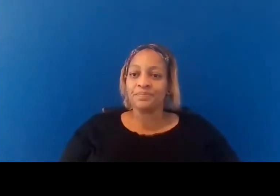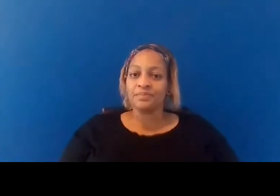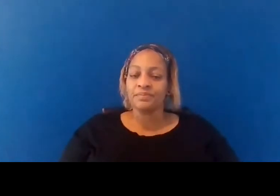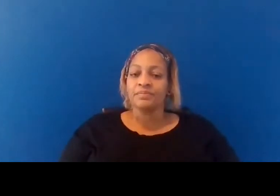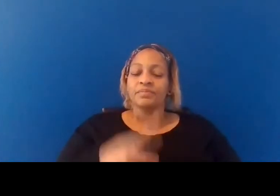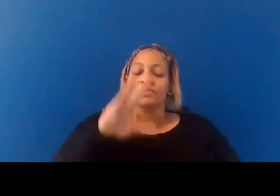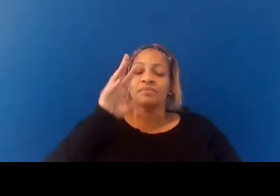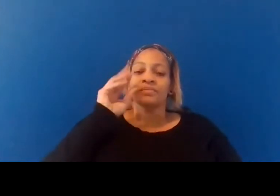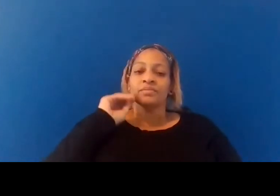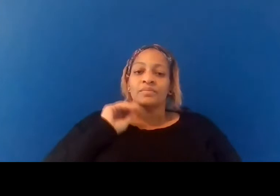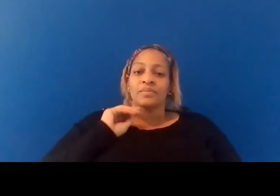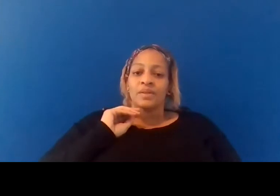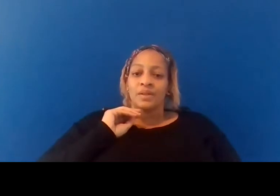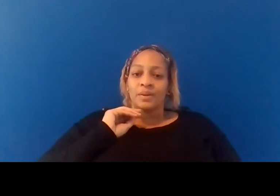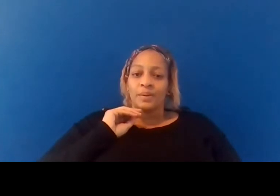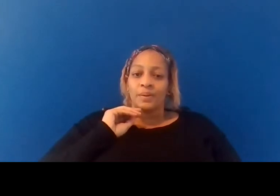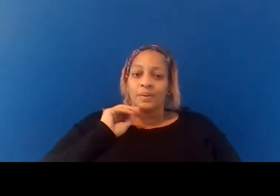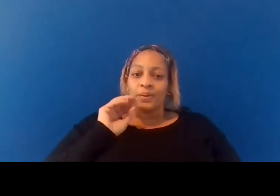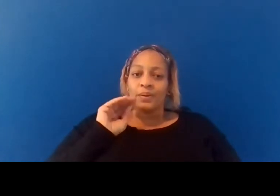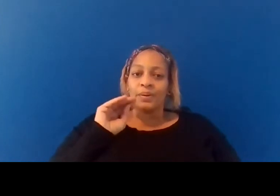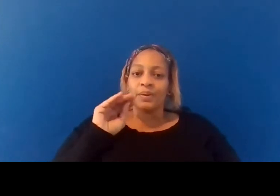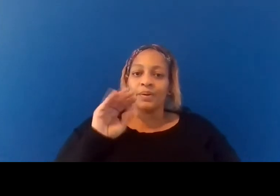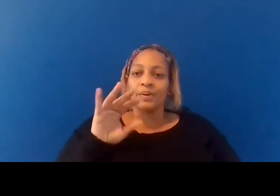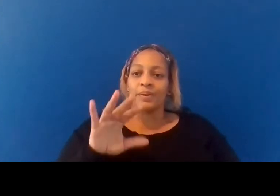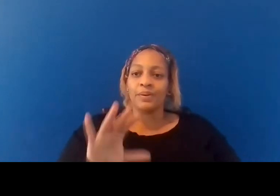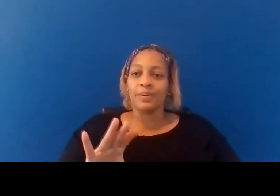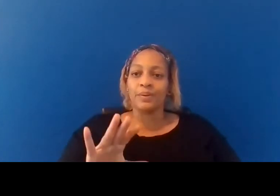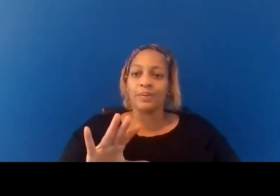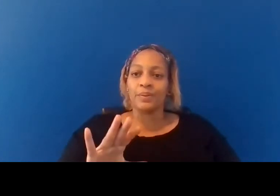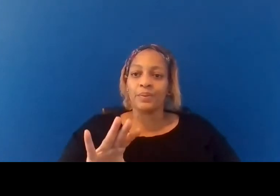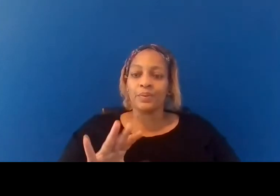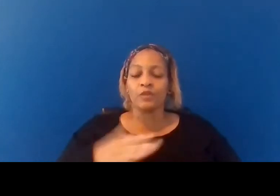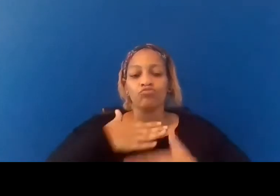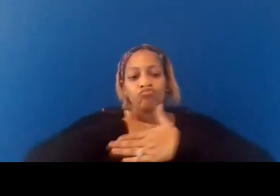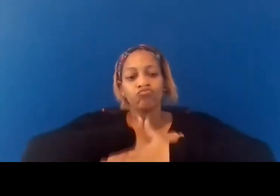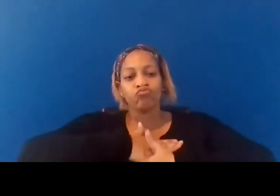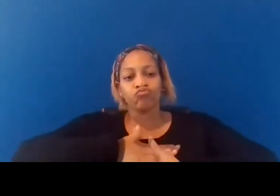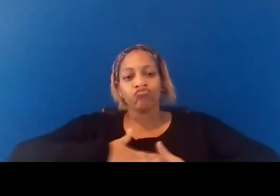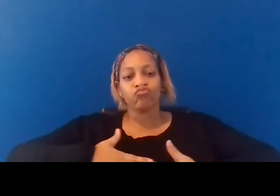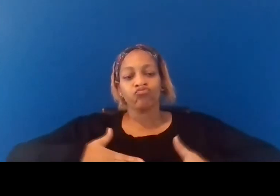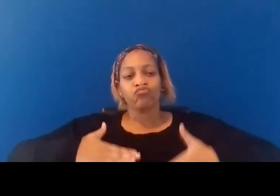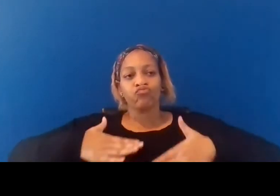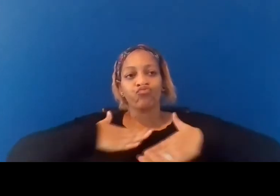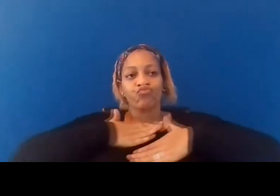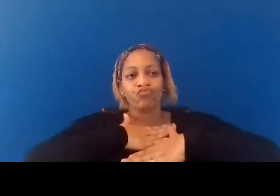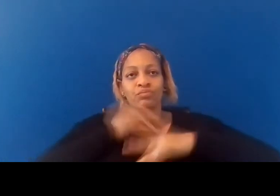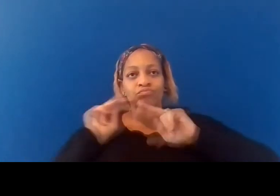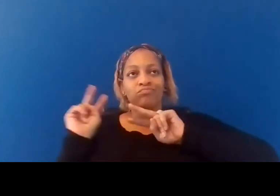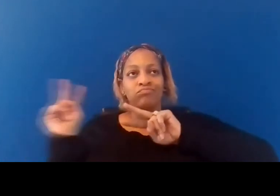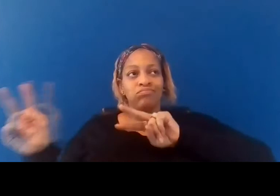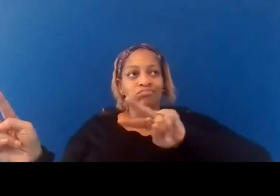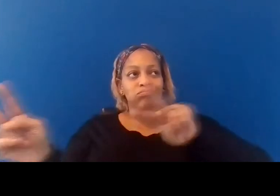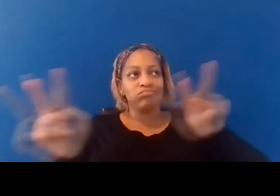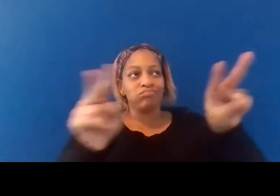Breathe in the view. Appreciate that, celebrate that, and demonstrate